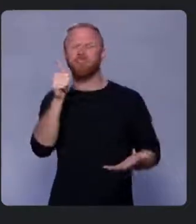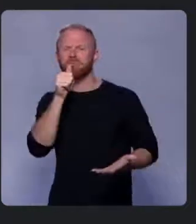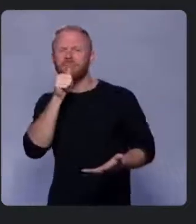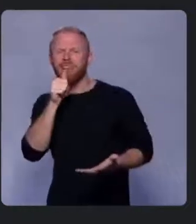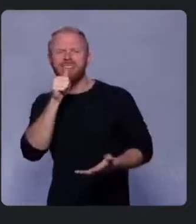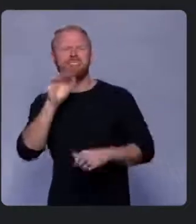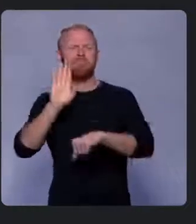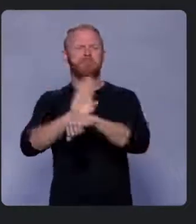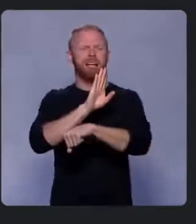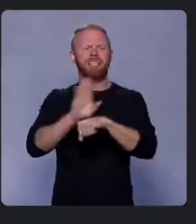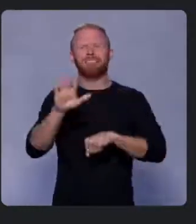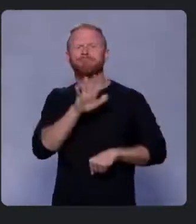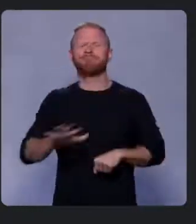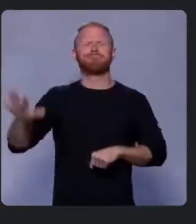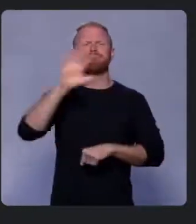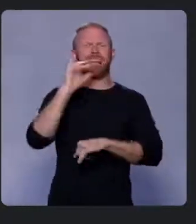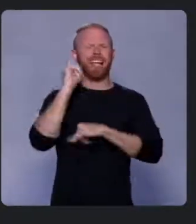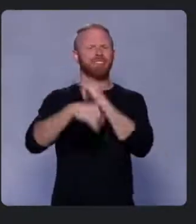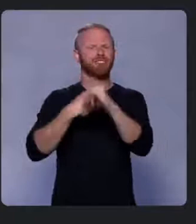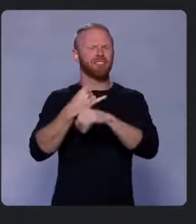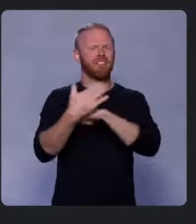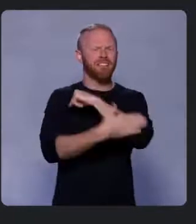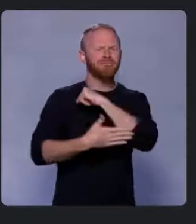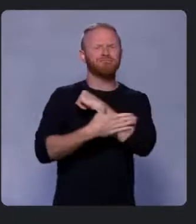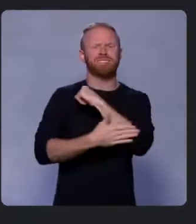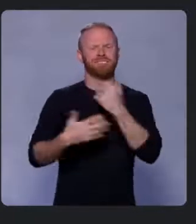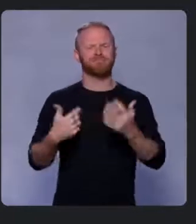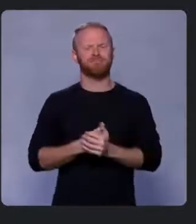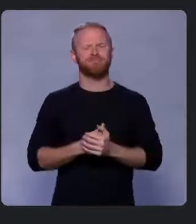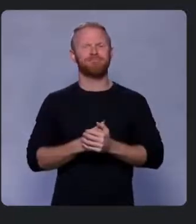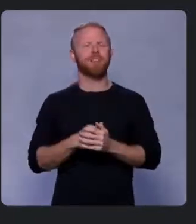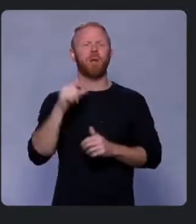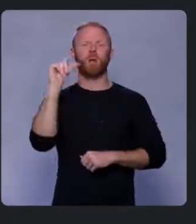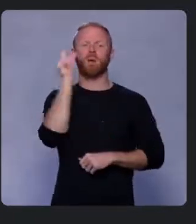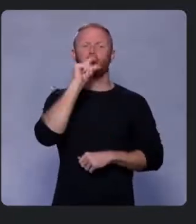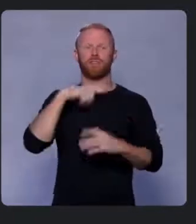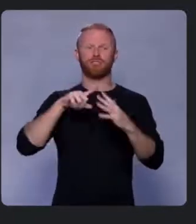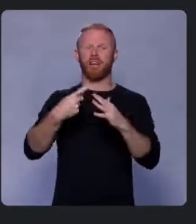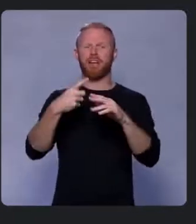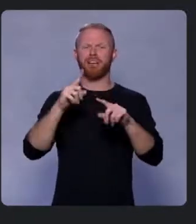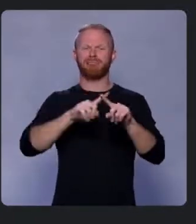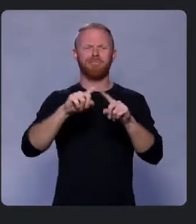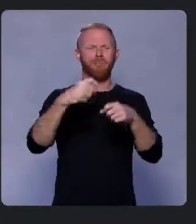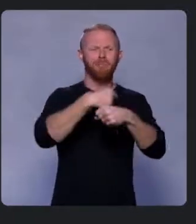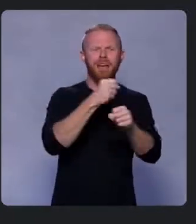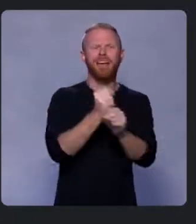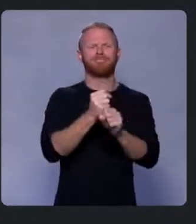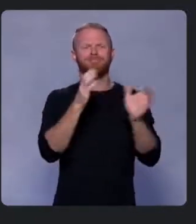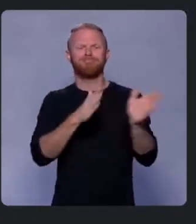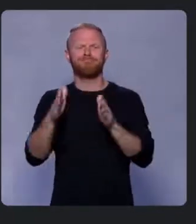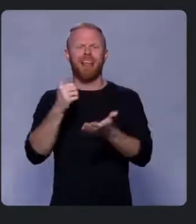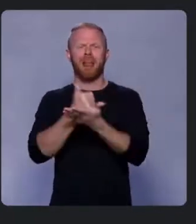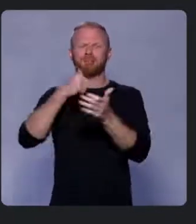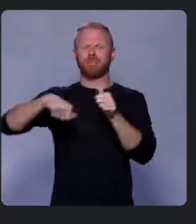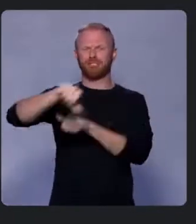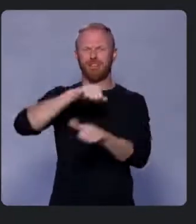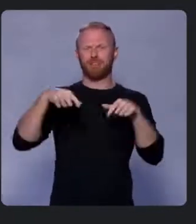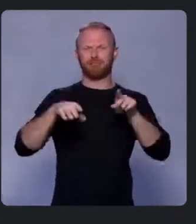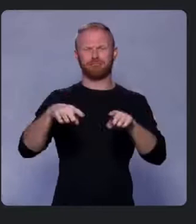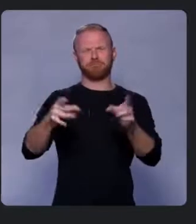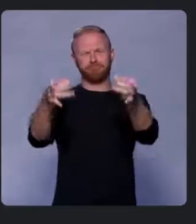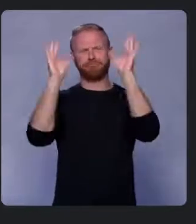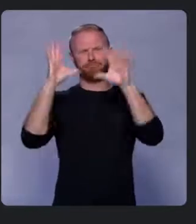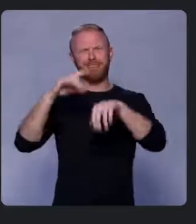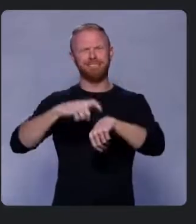international borders. At Google, we launched products and initiatives to help one another through this time, to